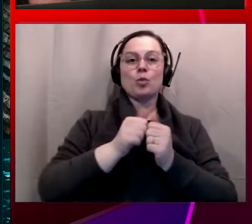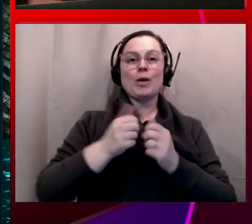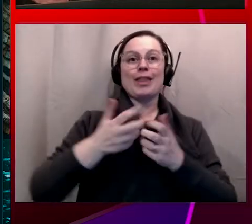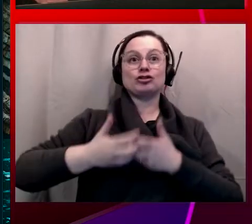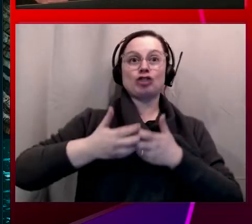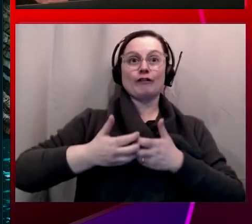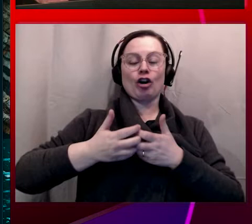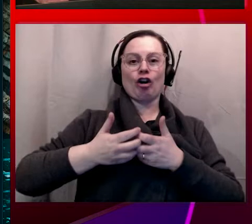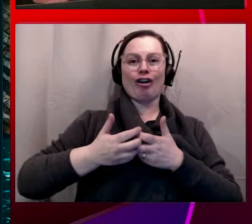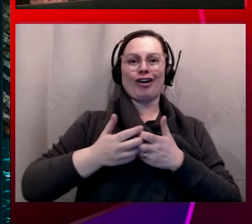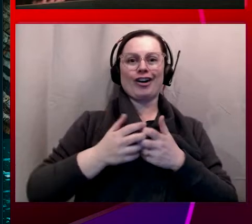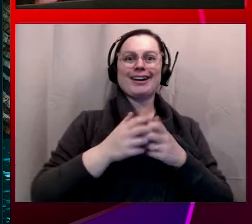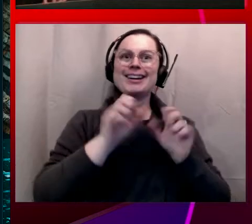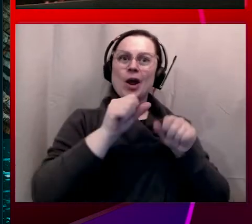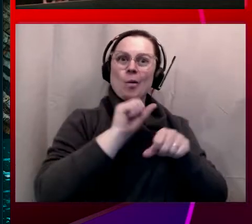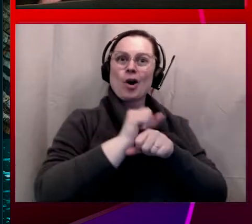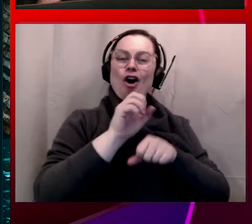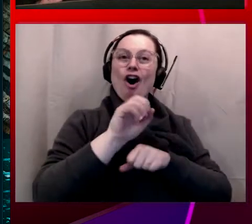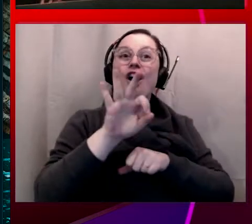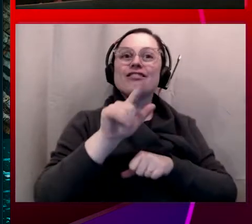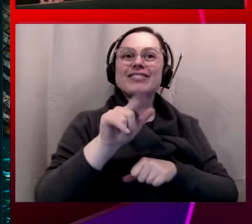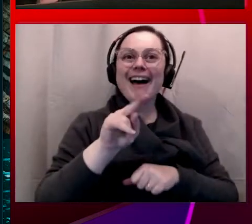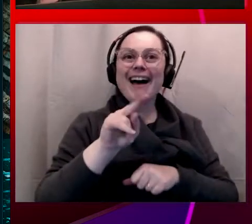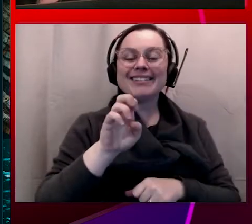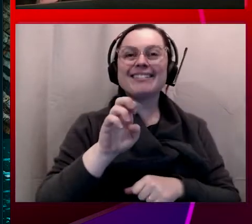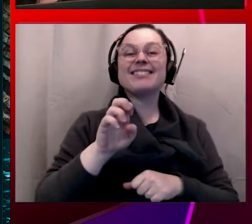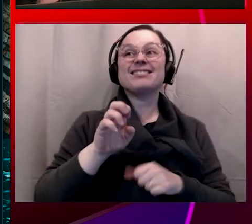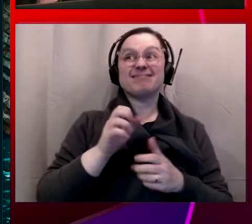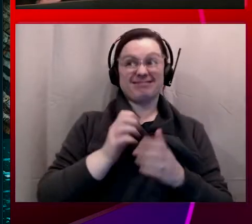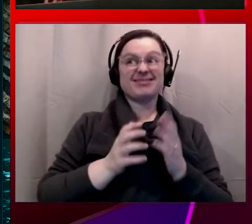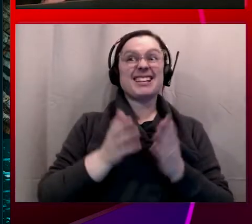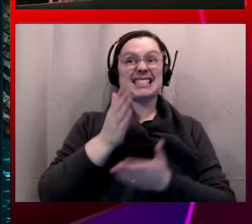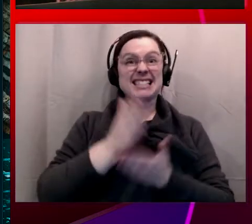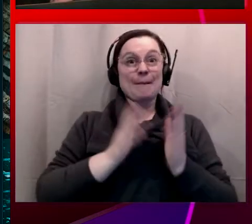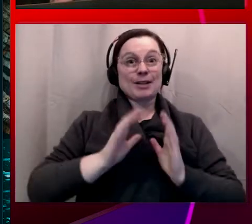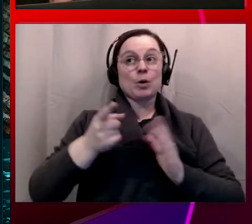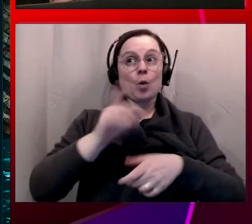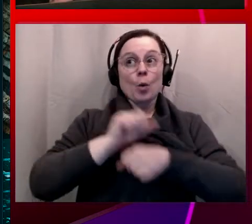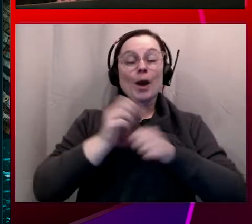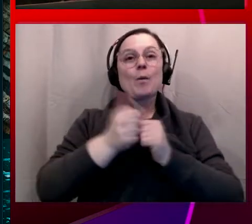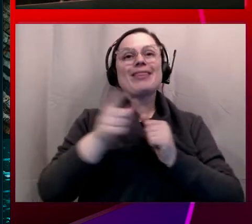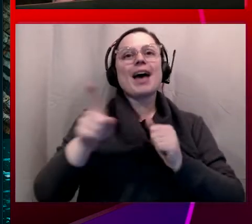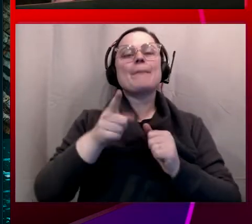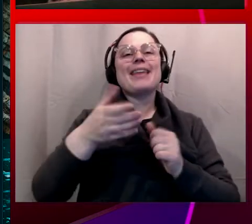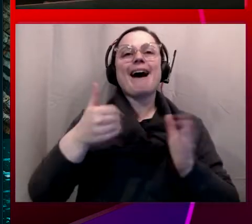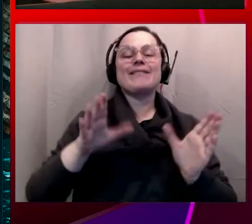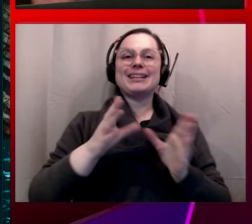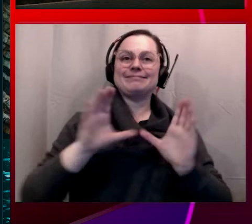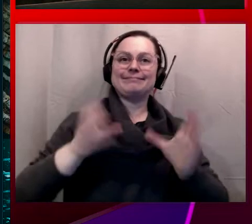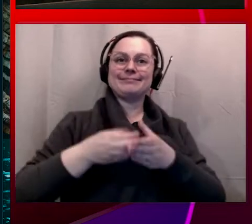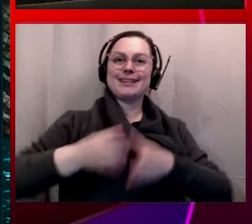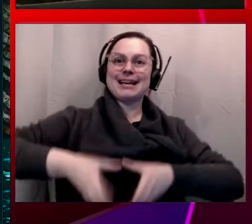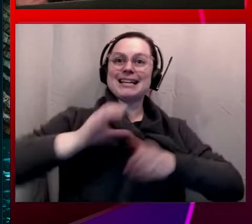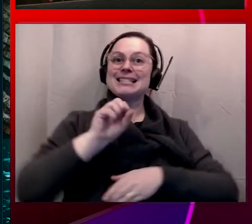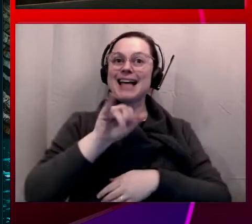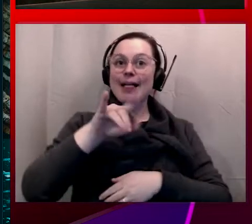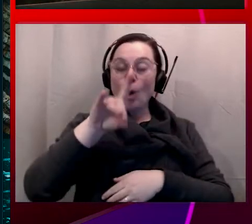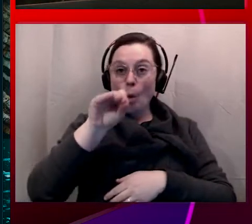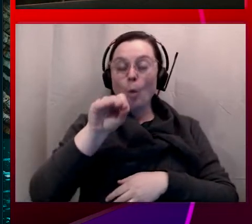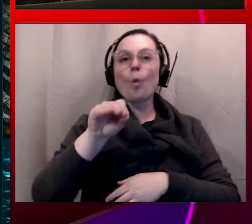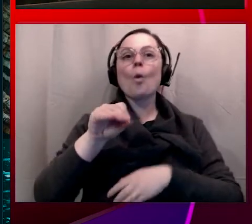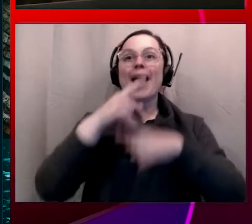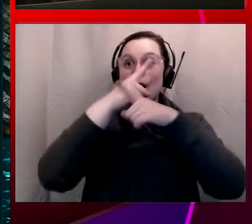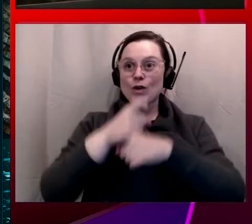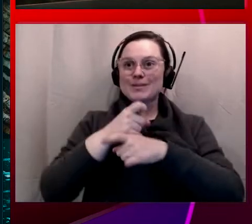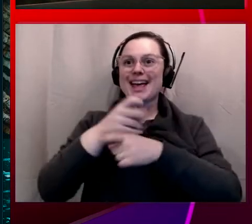have use cases with customers where their data is actually offline, it's siloed. Yeah. So you can Cape encrypt that data in a silo and then move it to the cloud. Yeah. So I